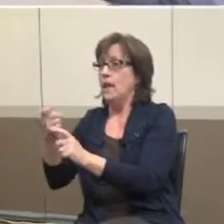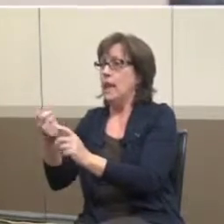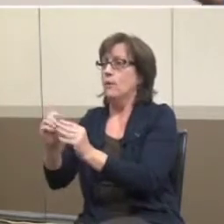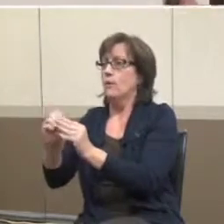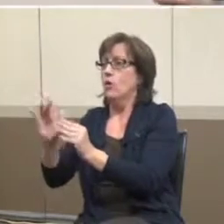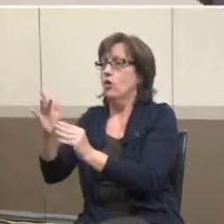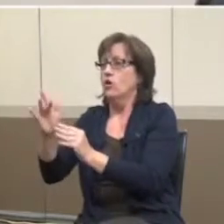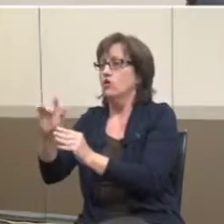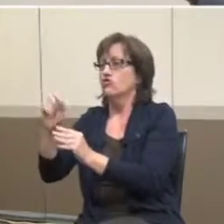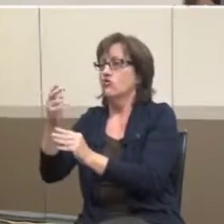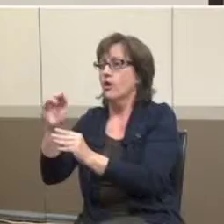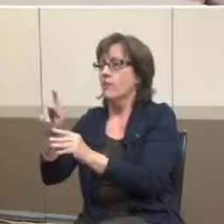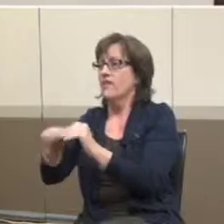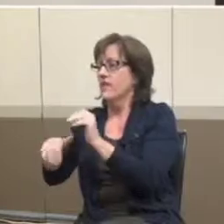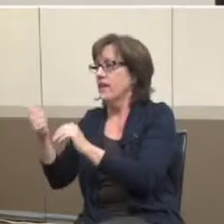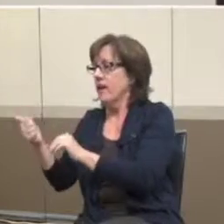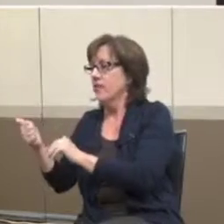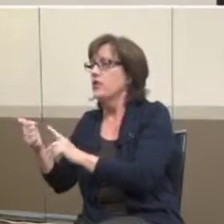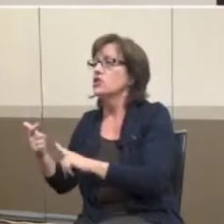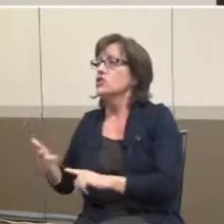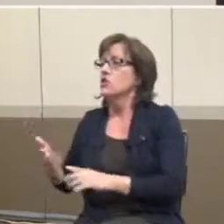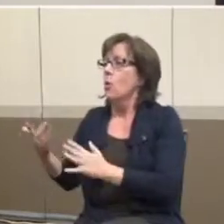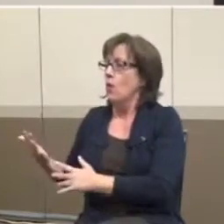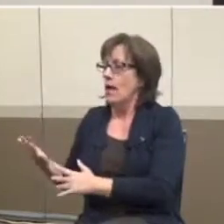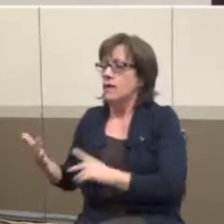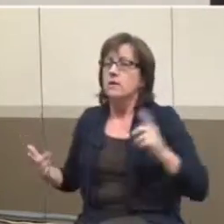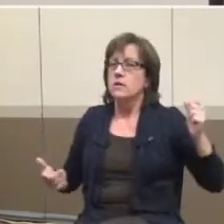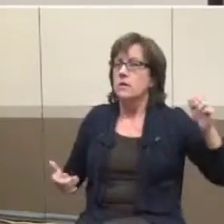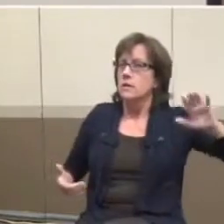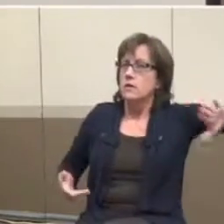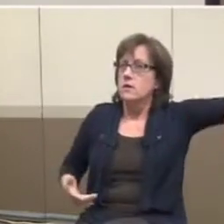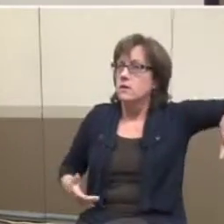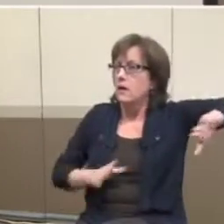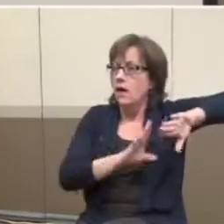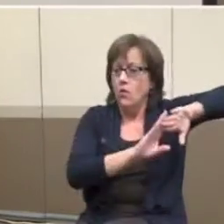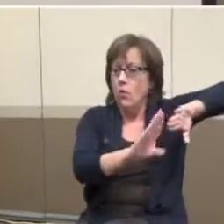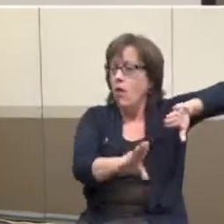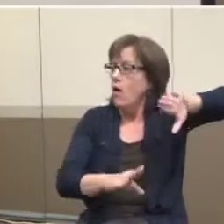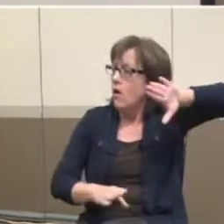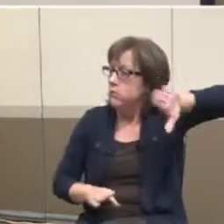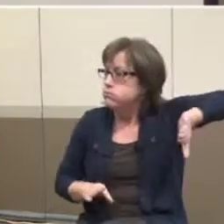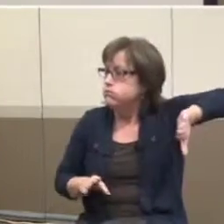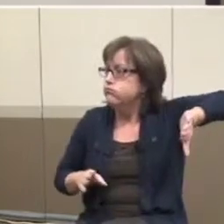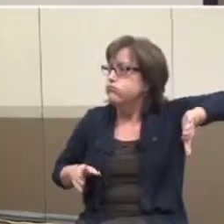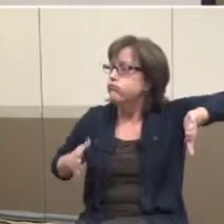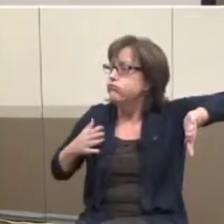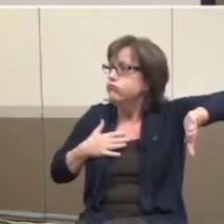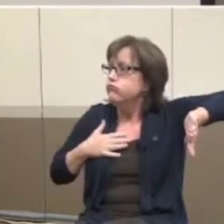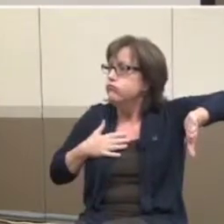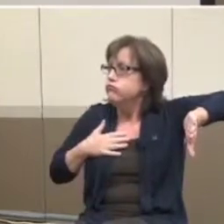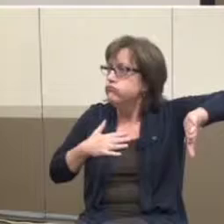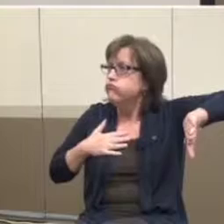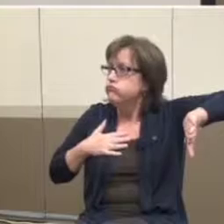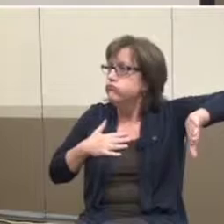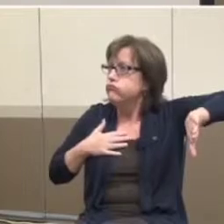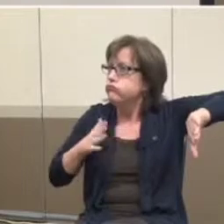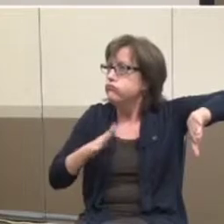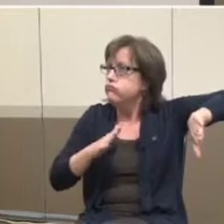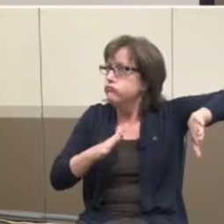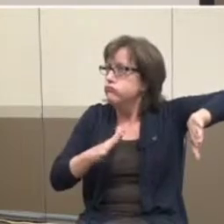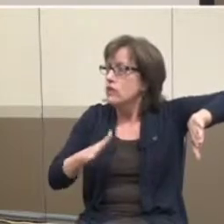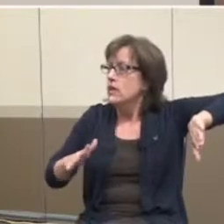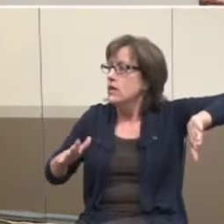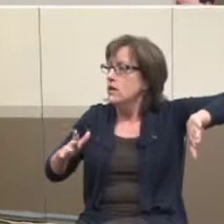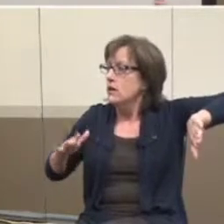wait and listen and feel and sense with all that she was, and she got to the point where she was able